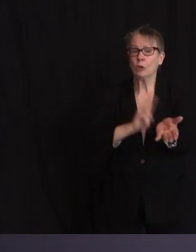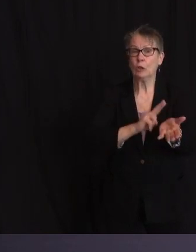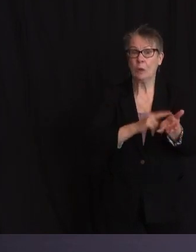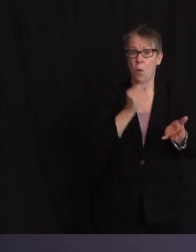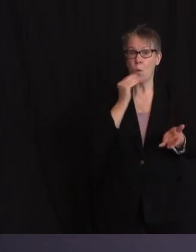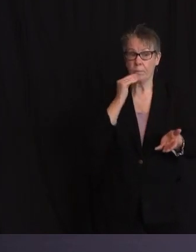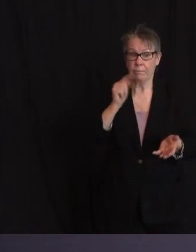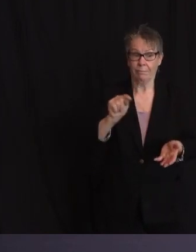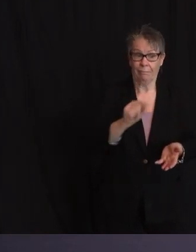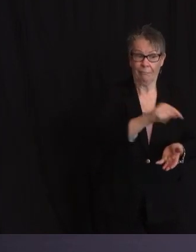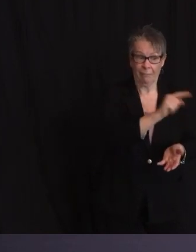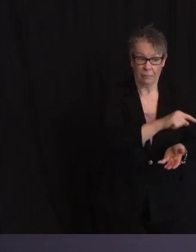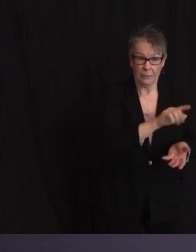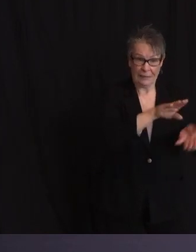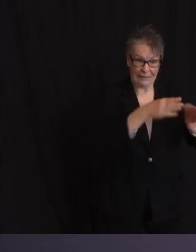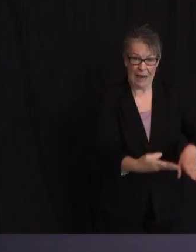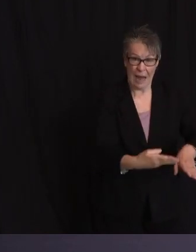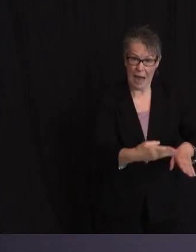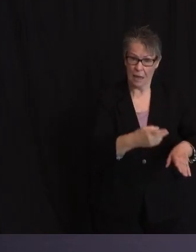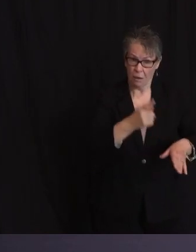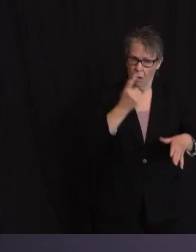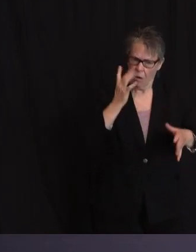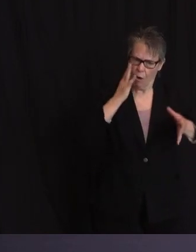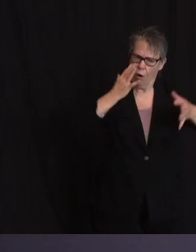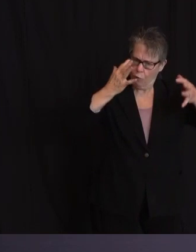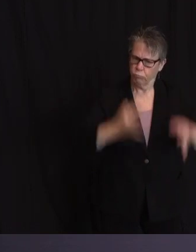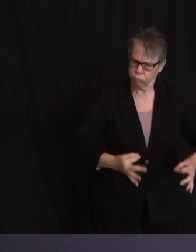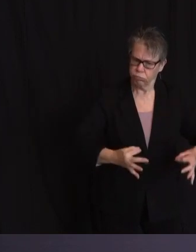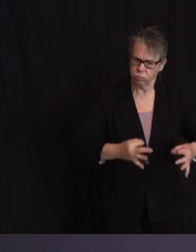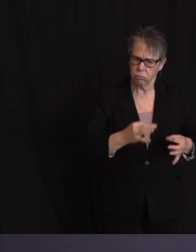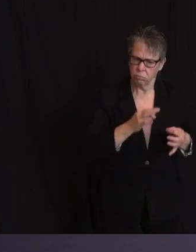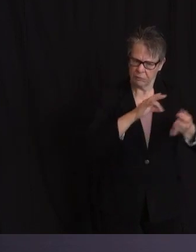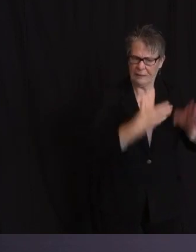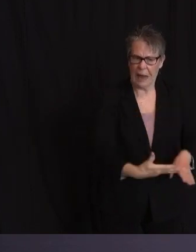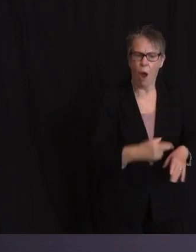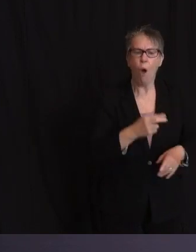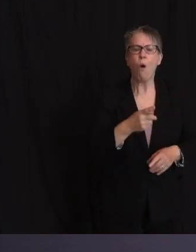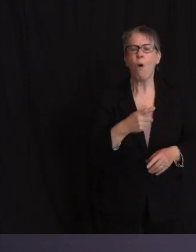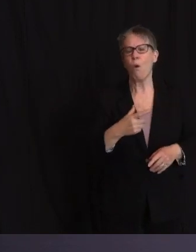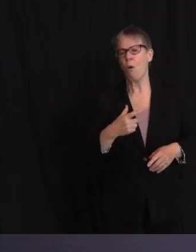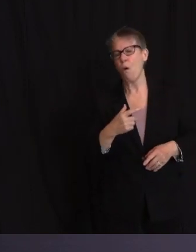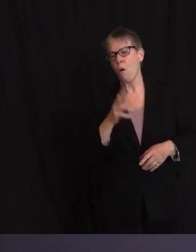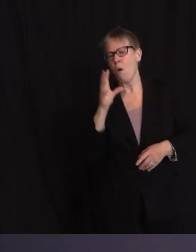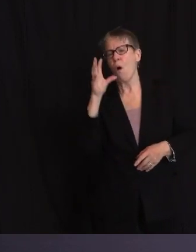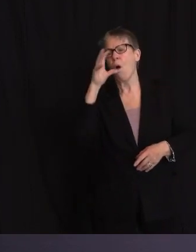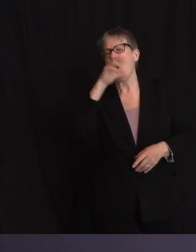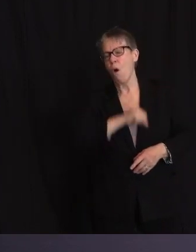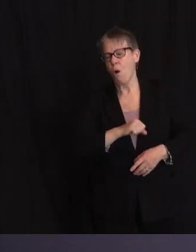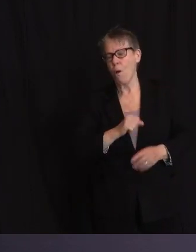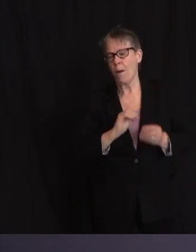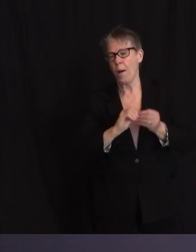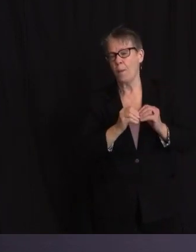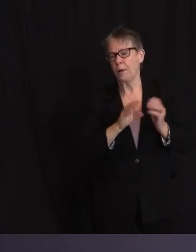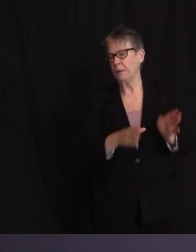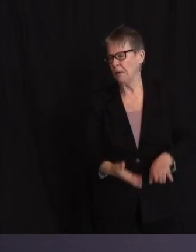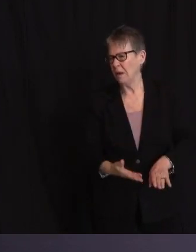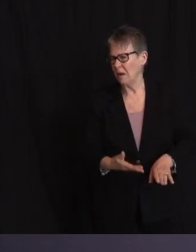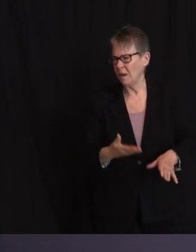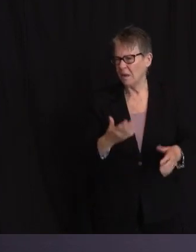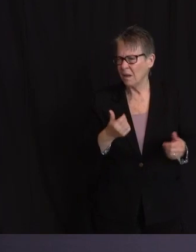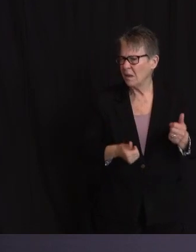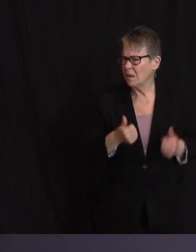the possibility of significant layoffs. Are you making any preparations for furloughing state employees? Have you discussed things with